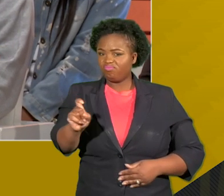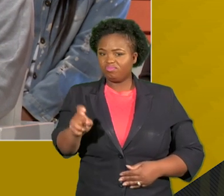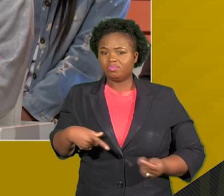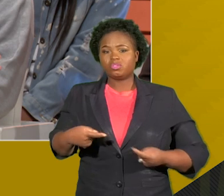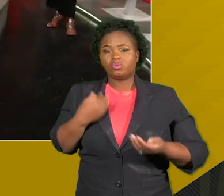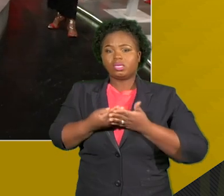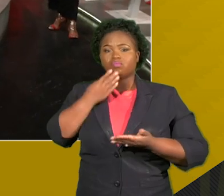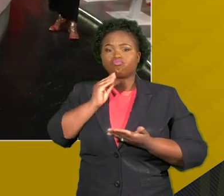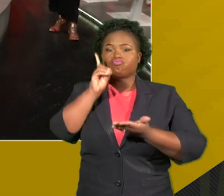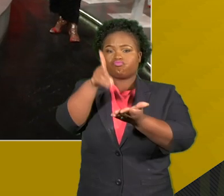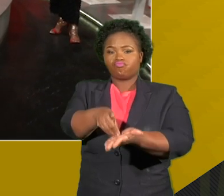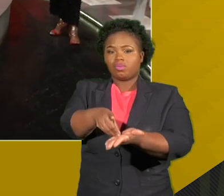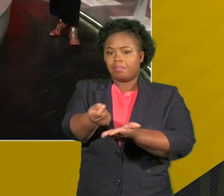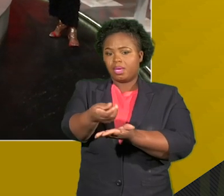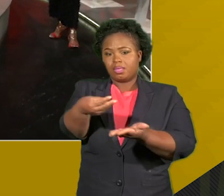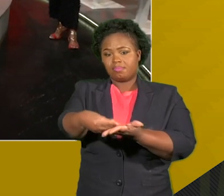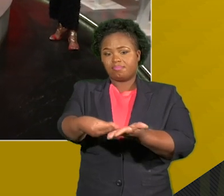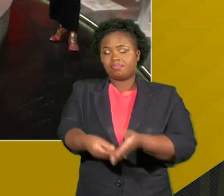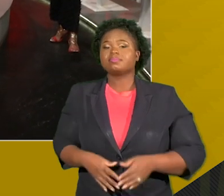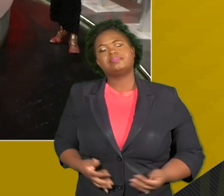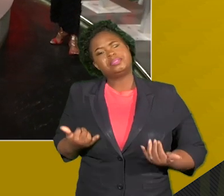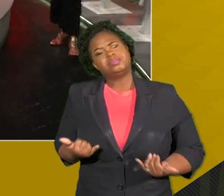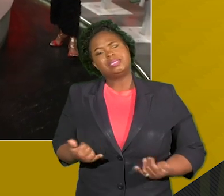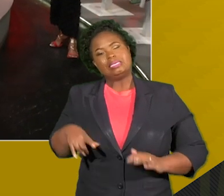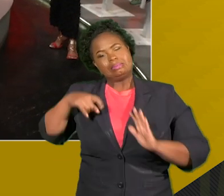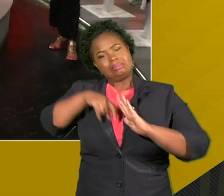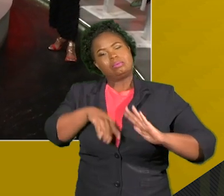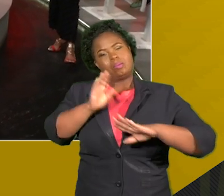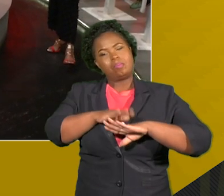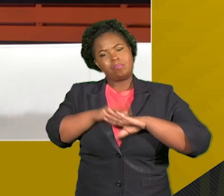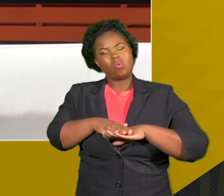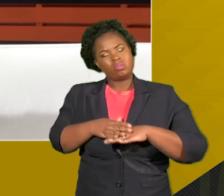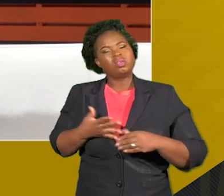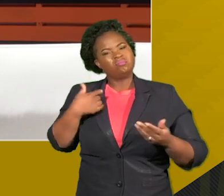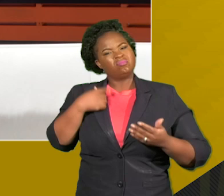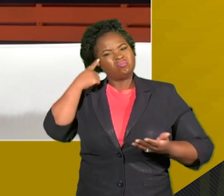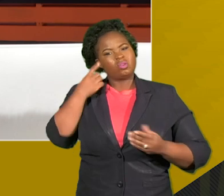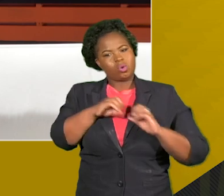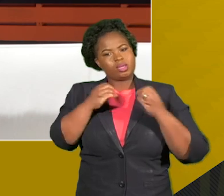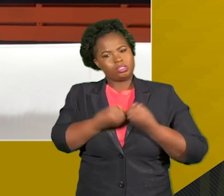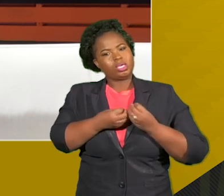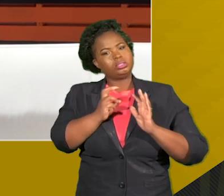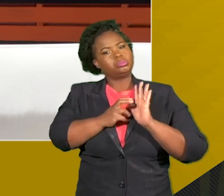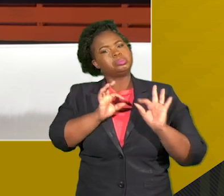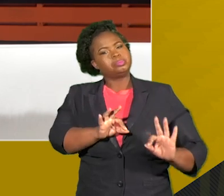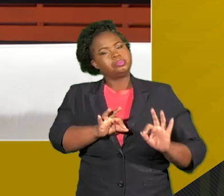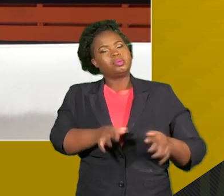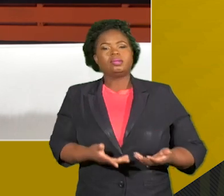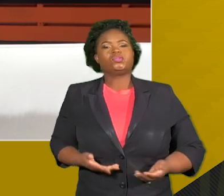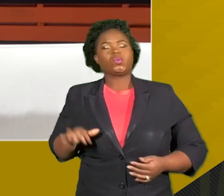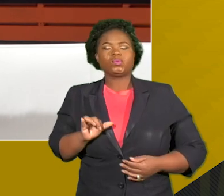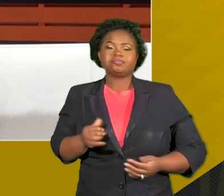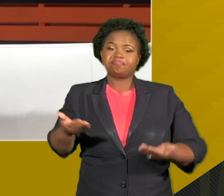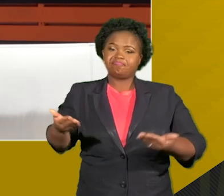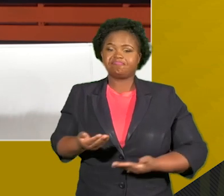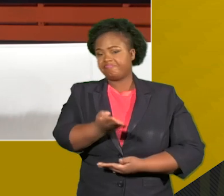soon? I will. And then I'm trying to find out exactly what yini ezongitshengisa ukuthi I organization is emthethweni. Otherwise, let's welcome wonke umuntu osendlini